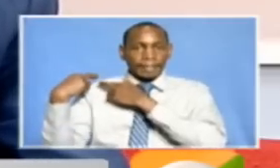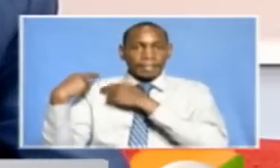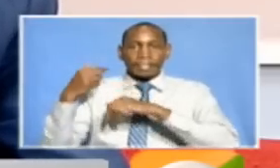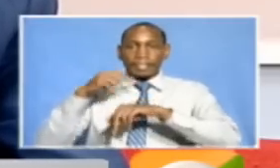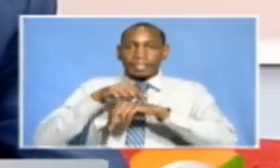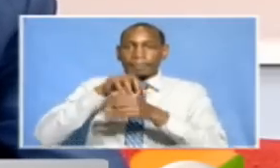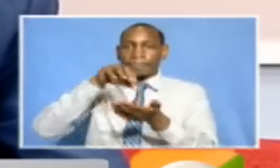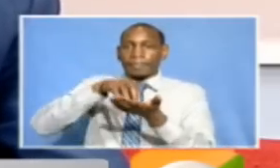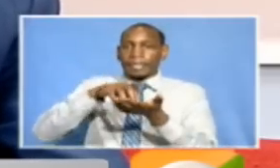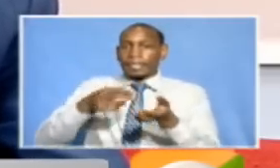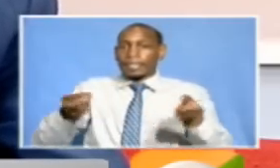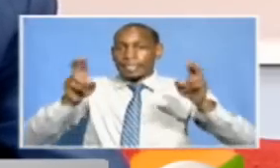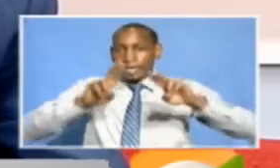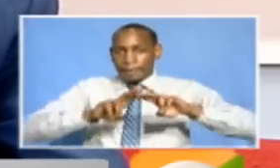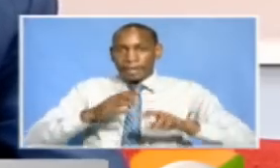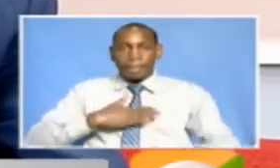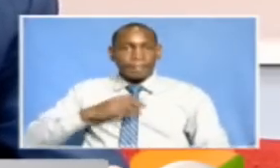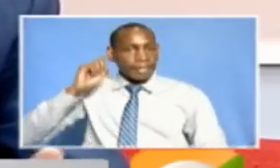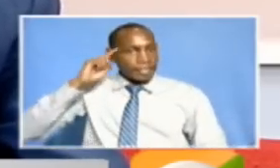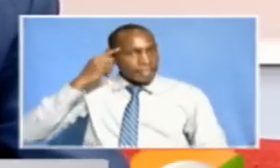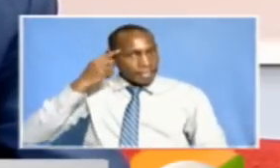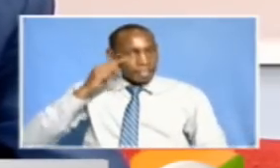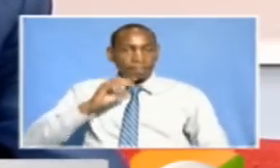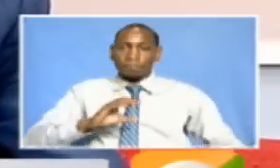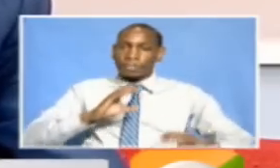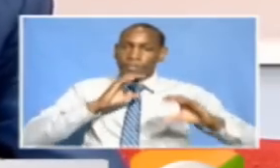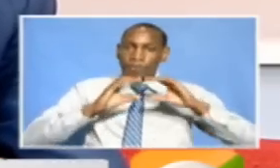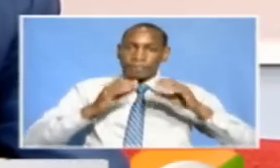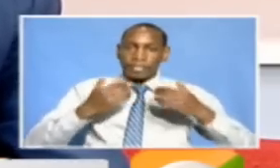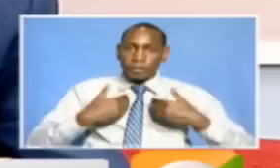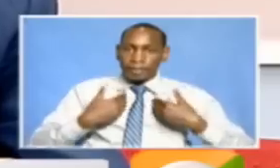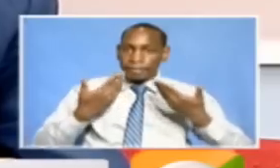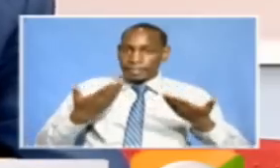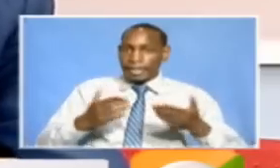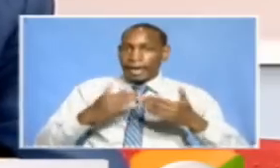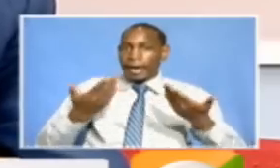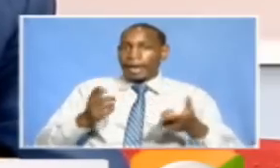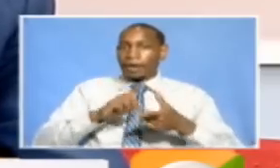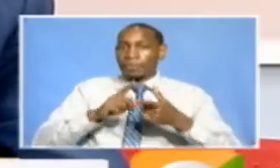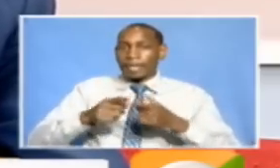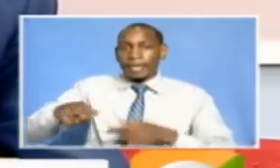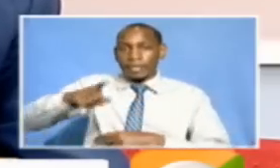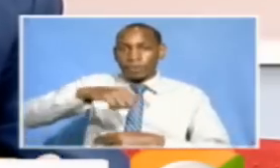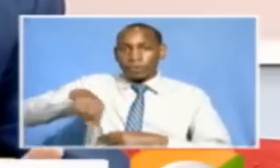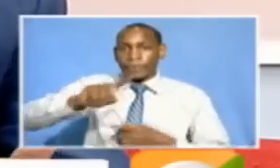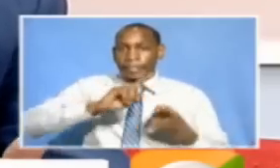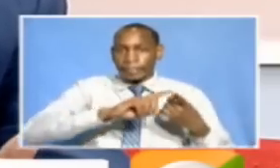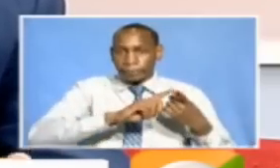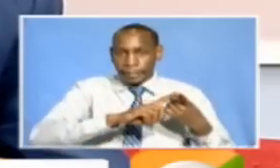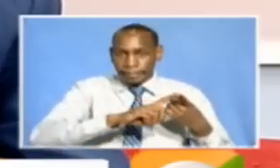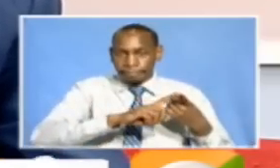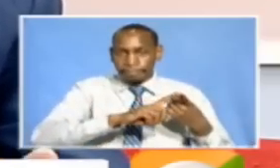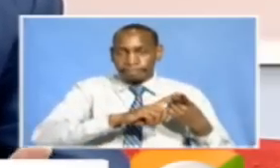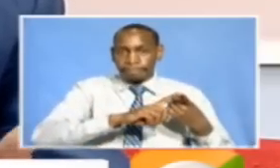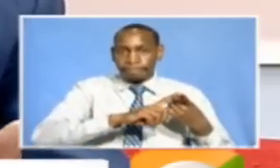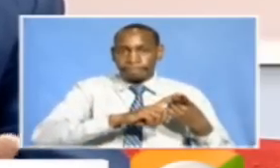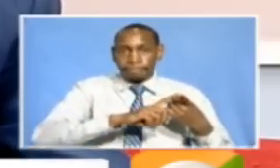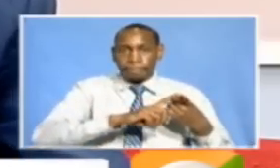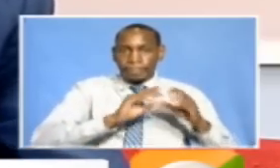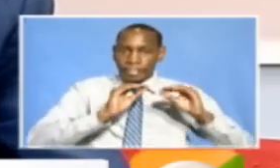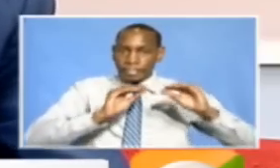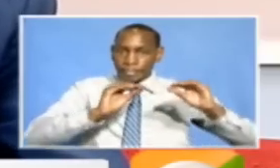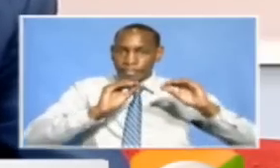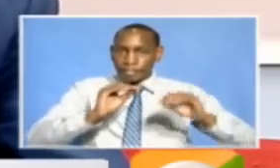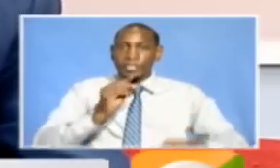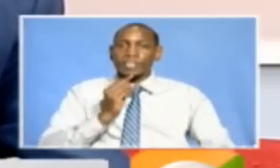such cases occur. And I think the conversation now we are having is, how then do we, one, equip the